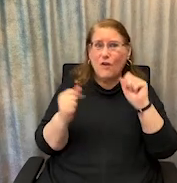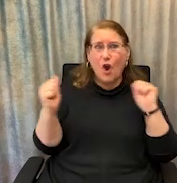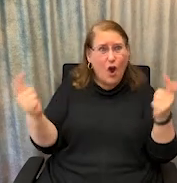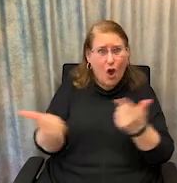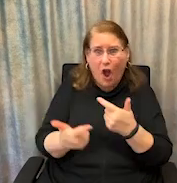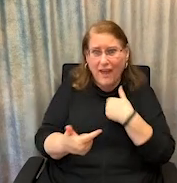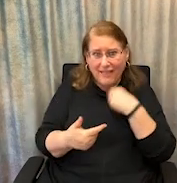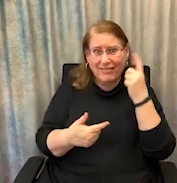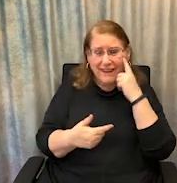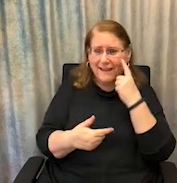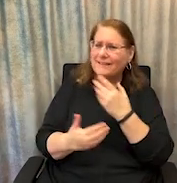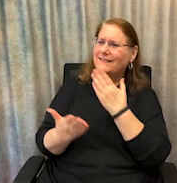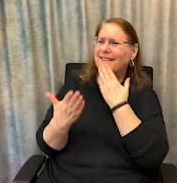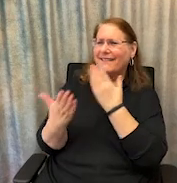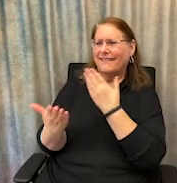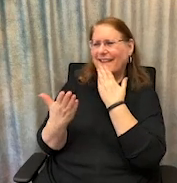Thank you, Duan.